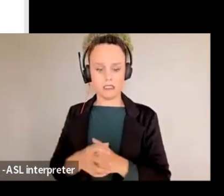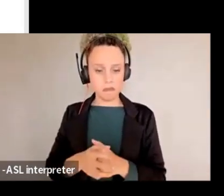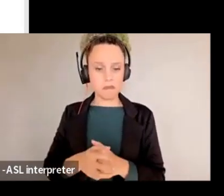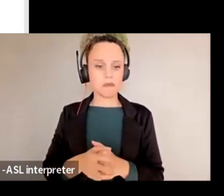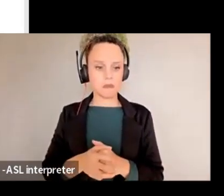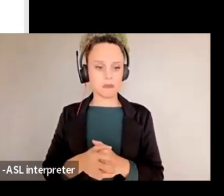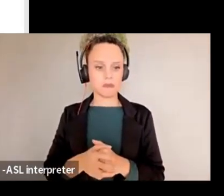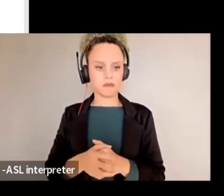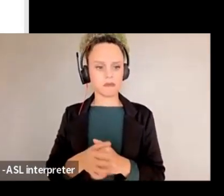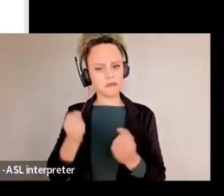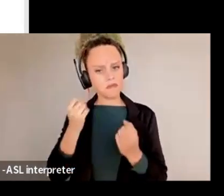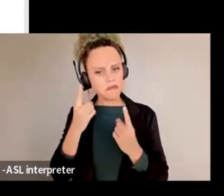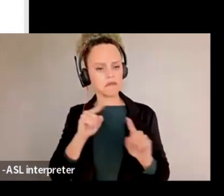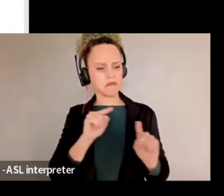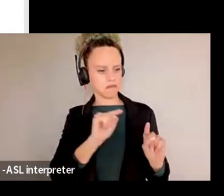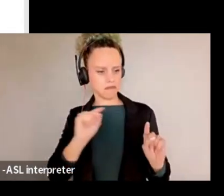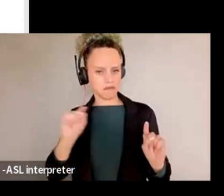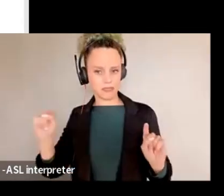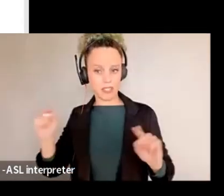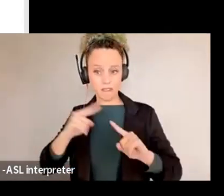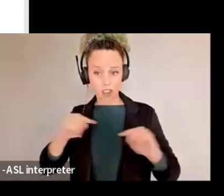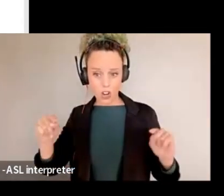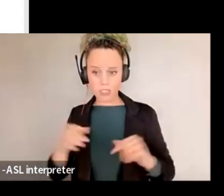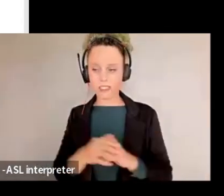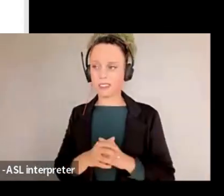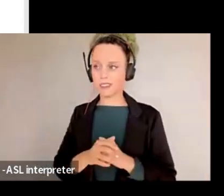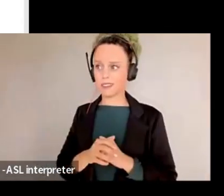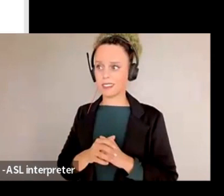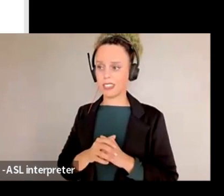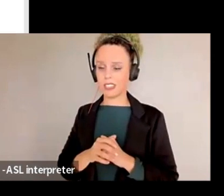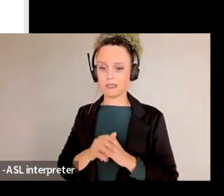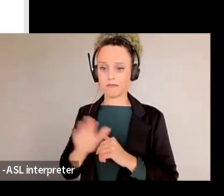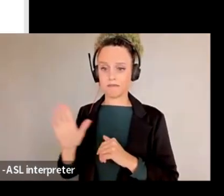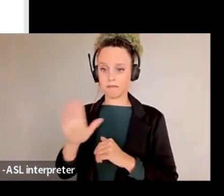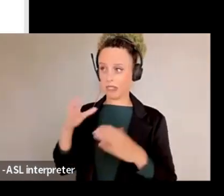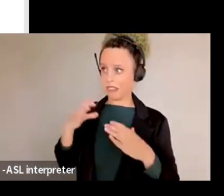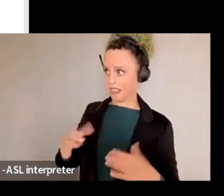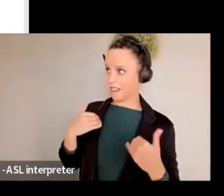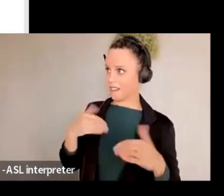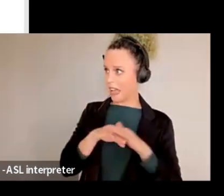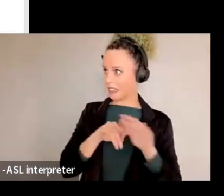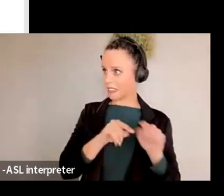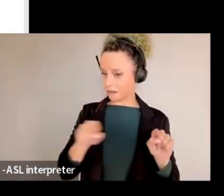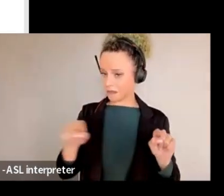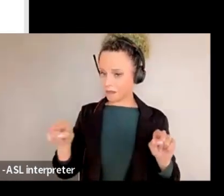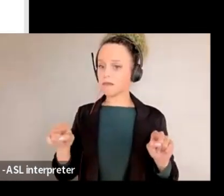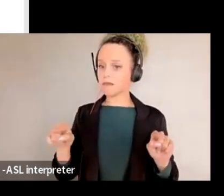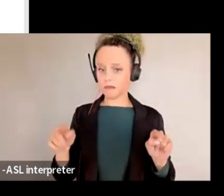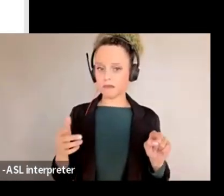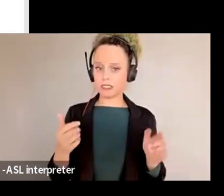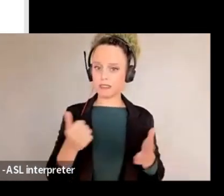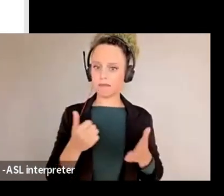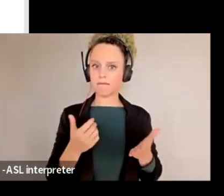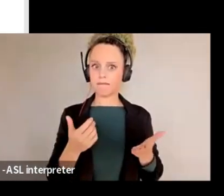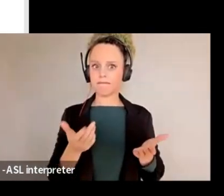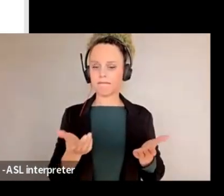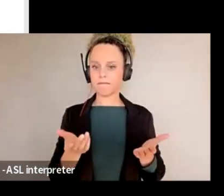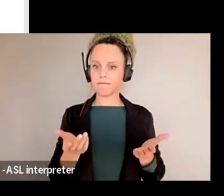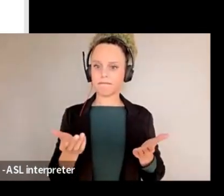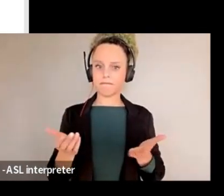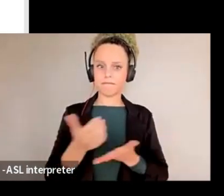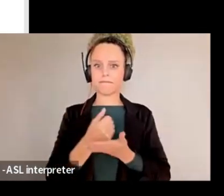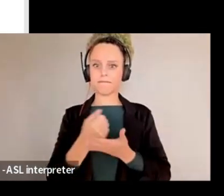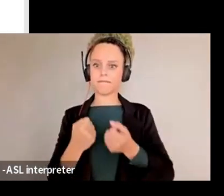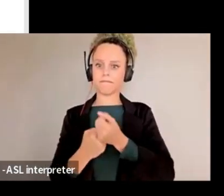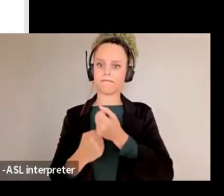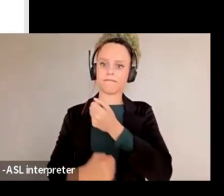and soy milk are fortified. Just understanding what a variety of options are and what our clients have